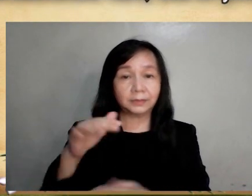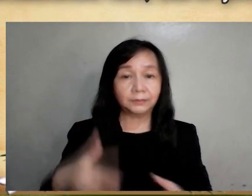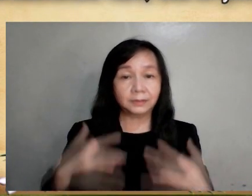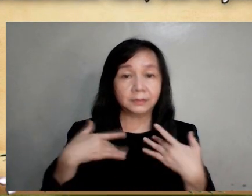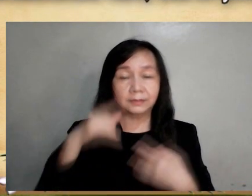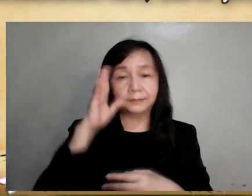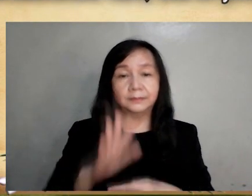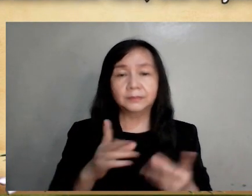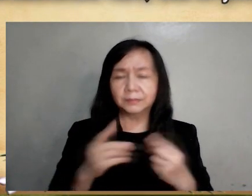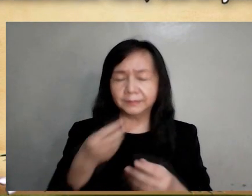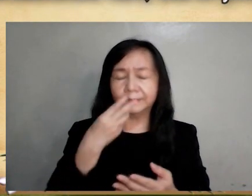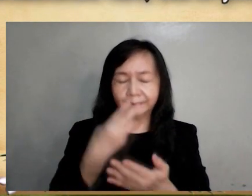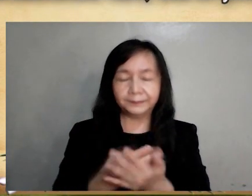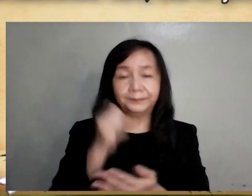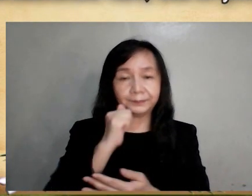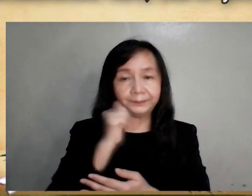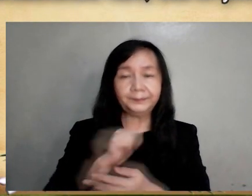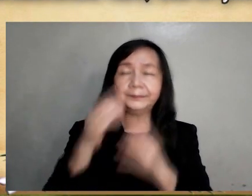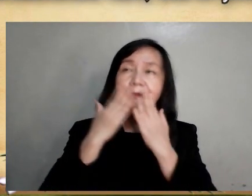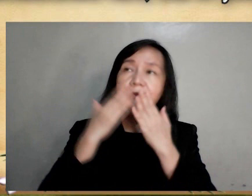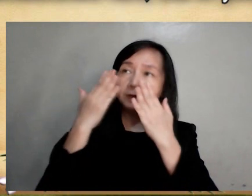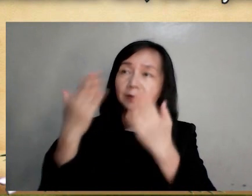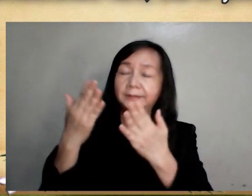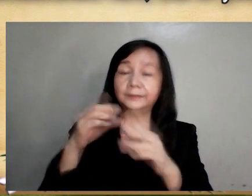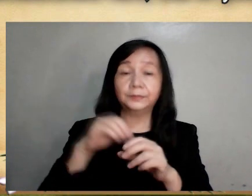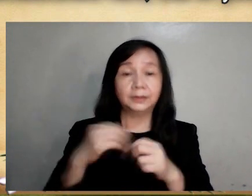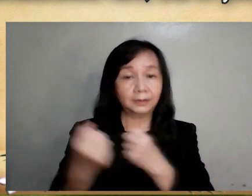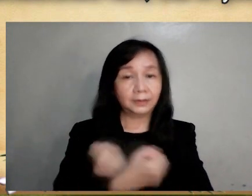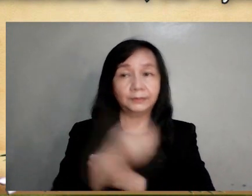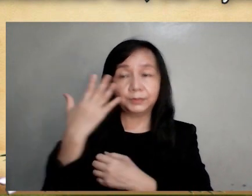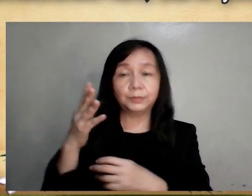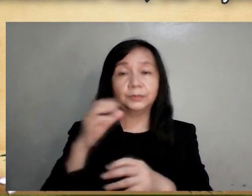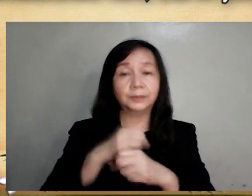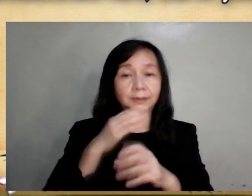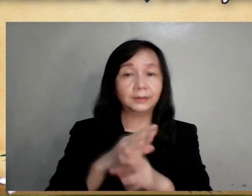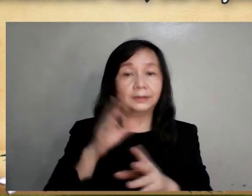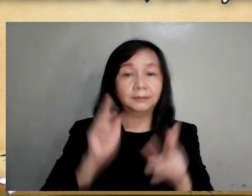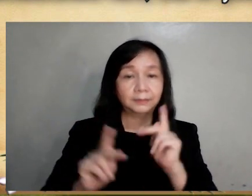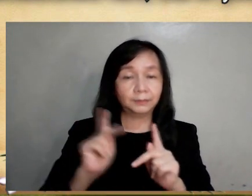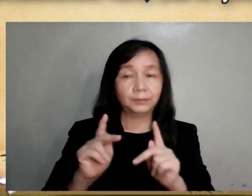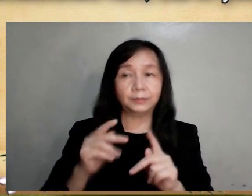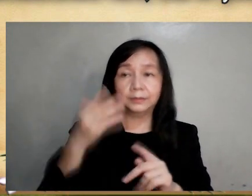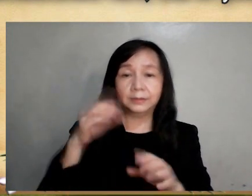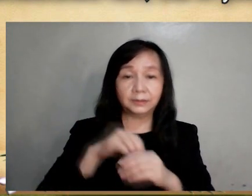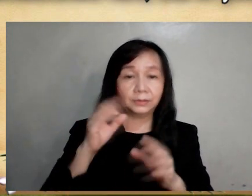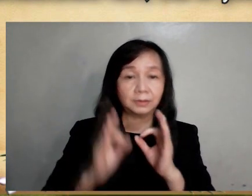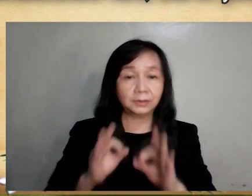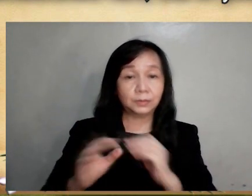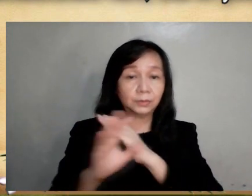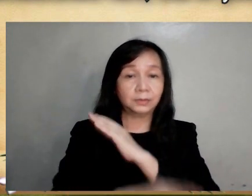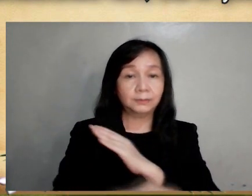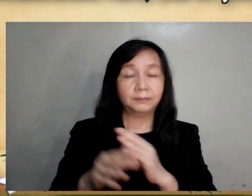and ever-living God, we do well always and everywhere to give you thanks. In love you created man, in justice